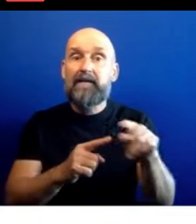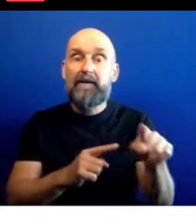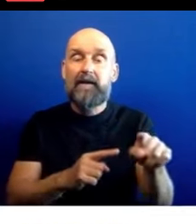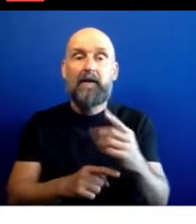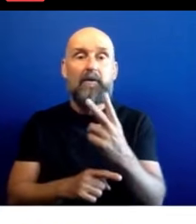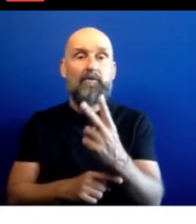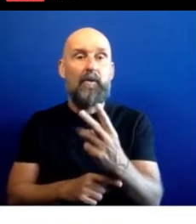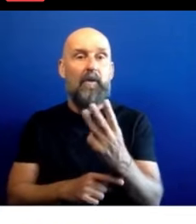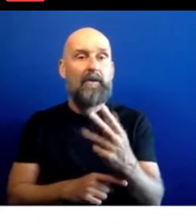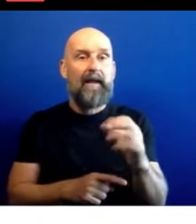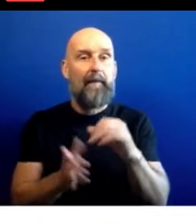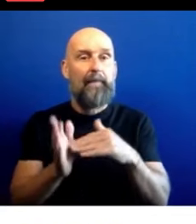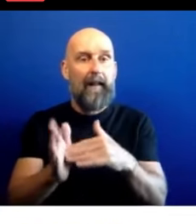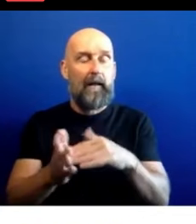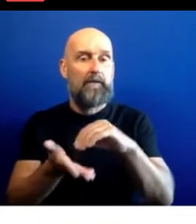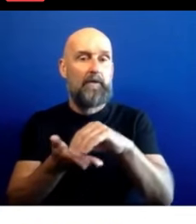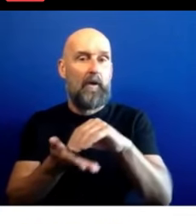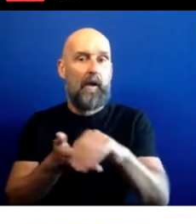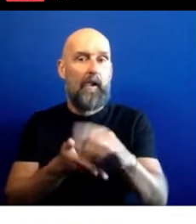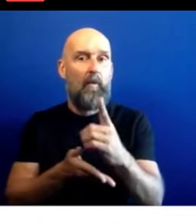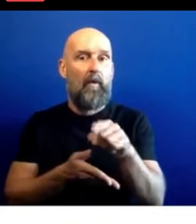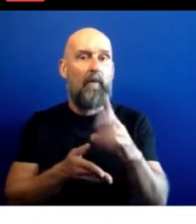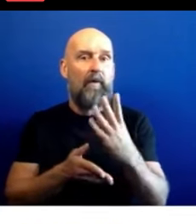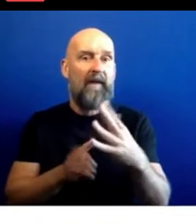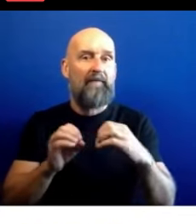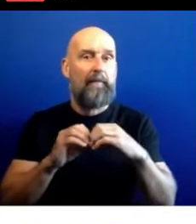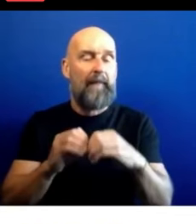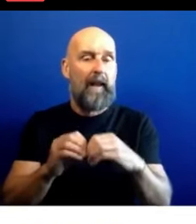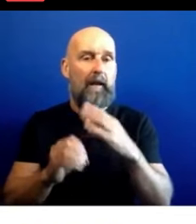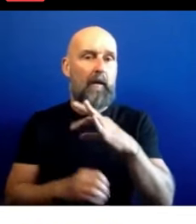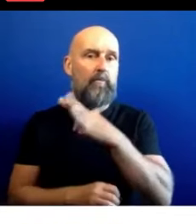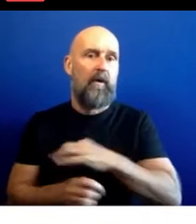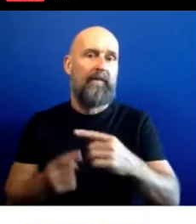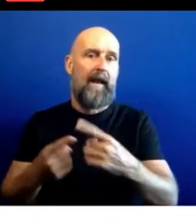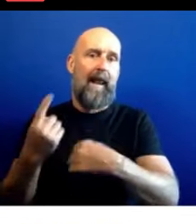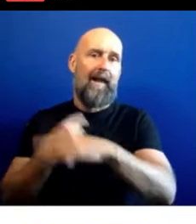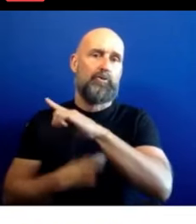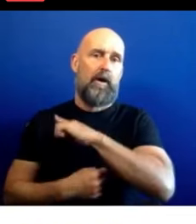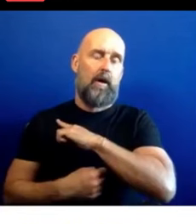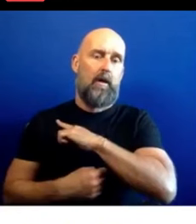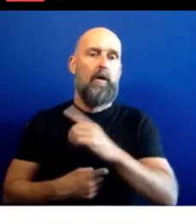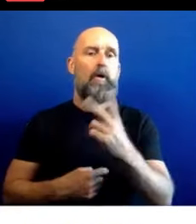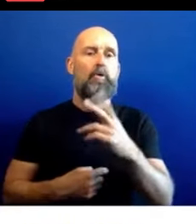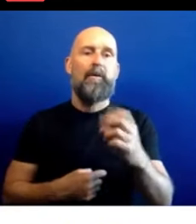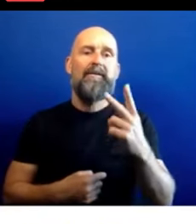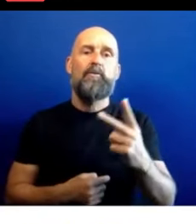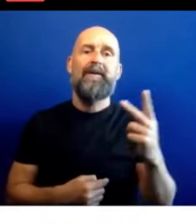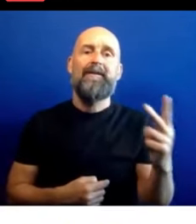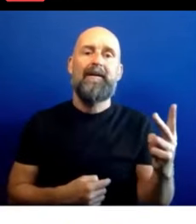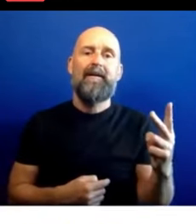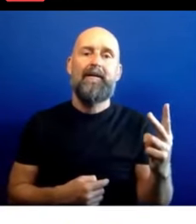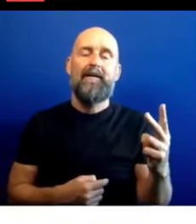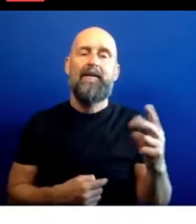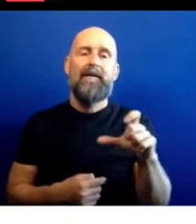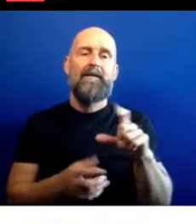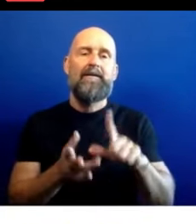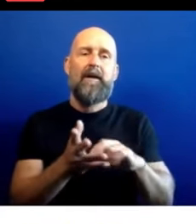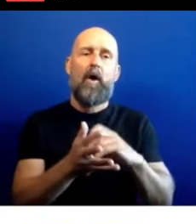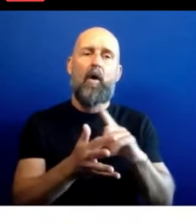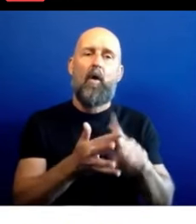global subscribers, $1.5 billion in profit last year. In 2022, the co-CEOs Reed Hastings and